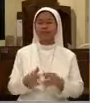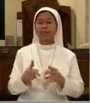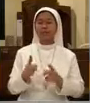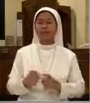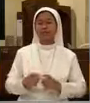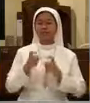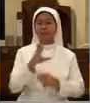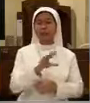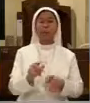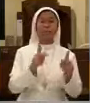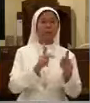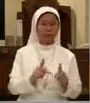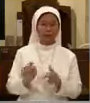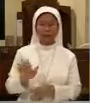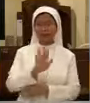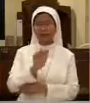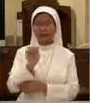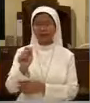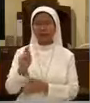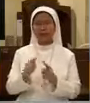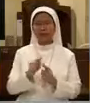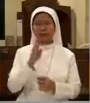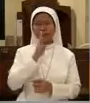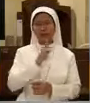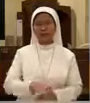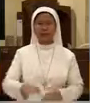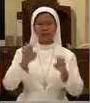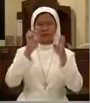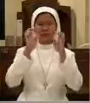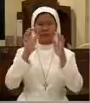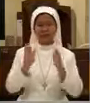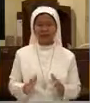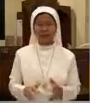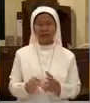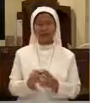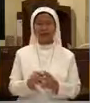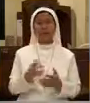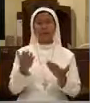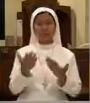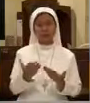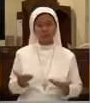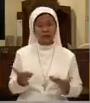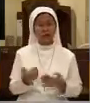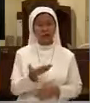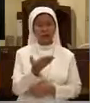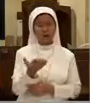prepare yourself to be an evangelizer. Wherever you